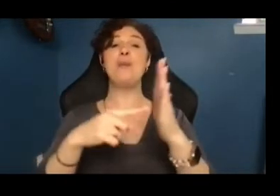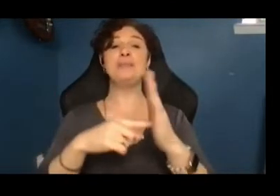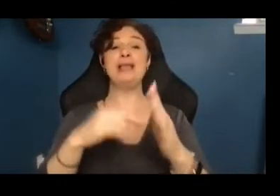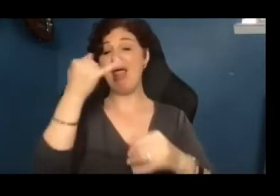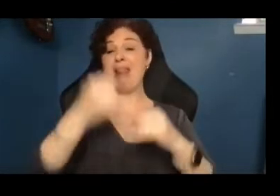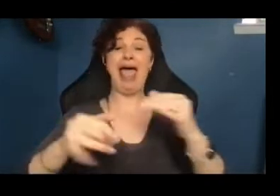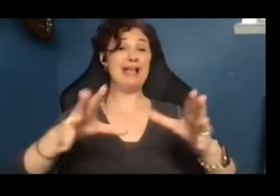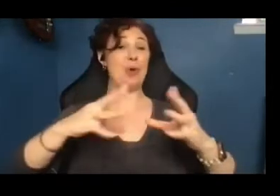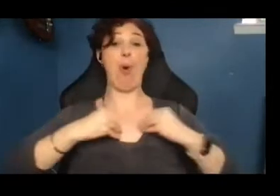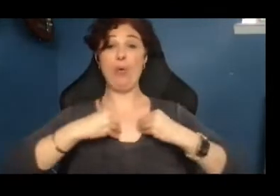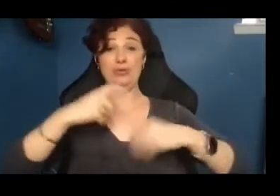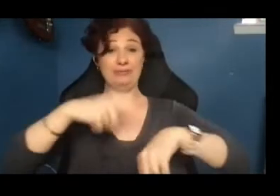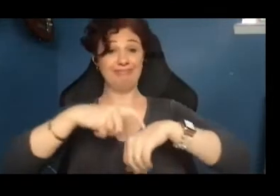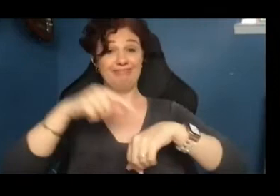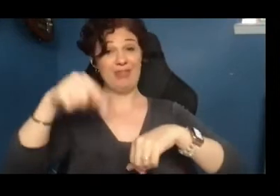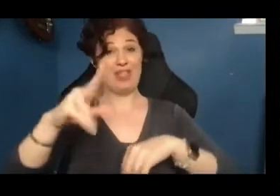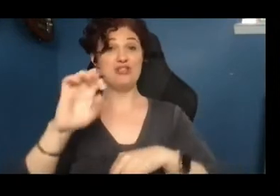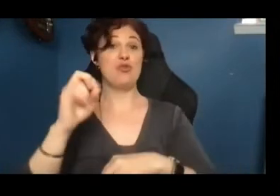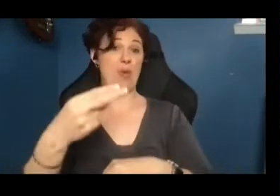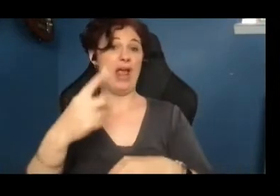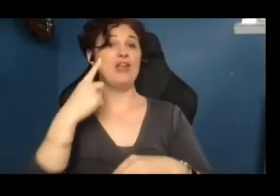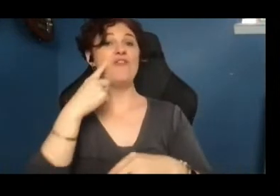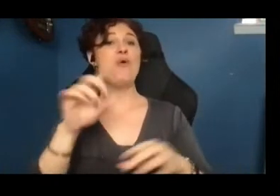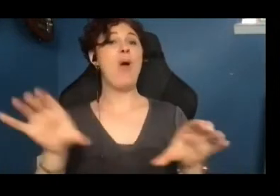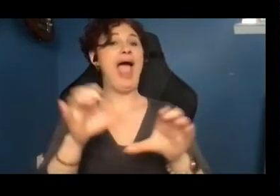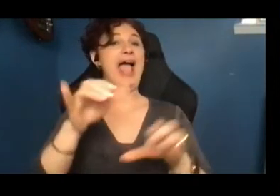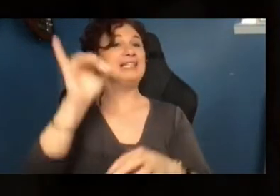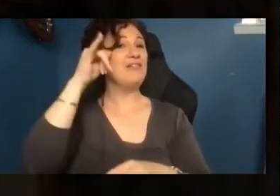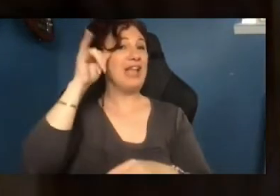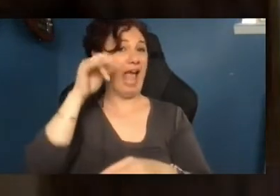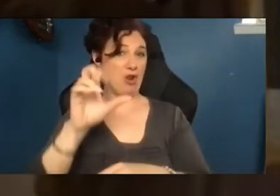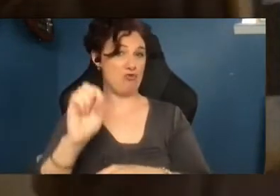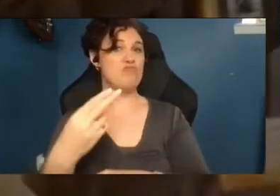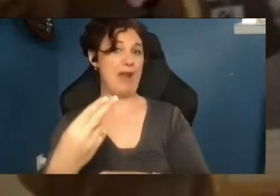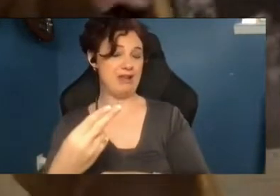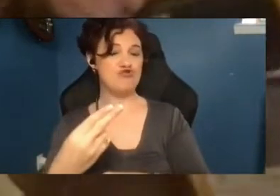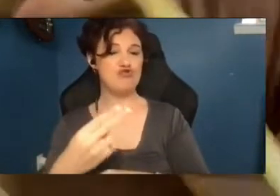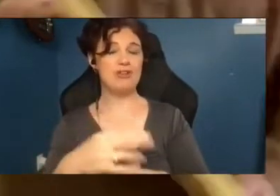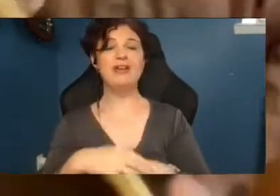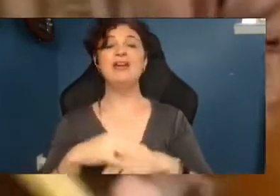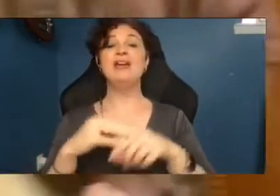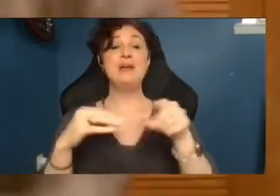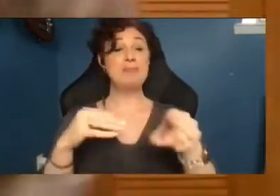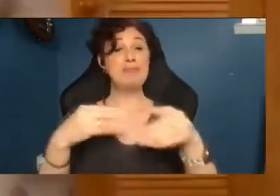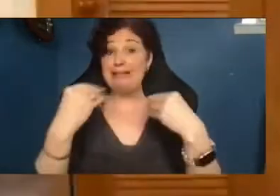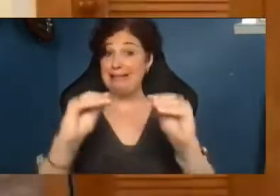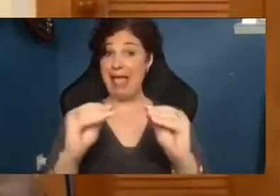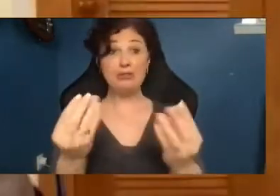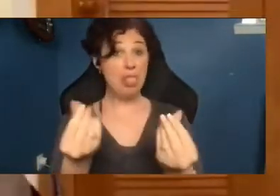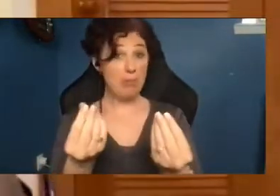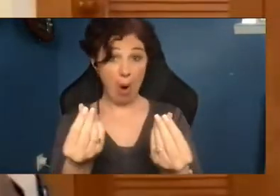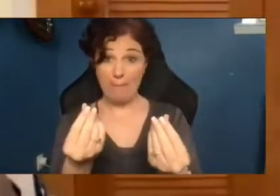last ownership period of this ranch when it's an active cattle ranch. Howard Hughes sells the property